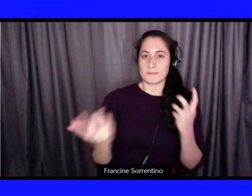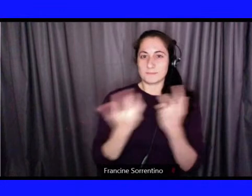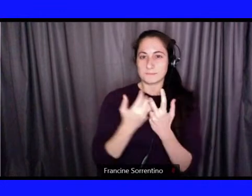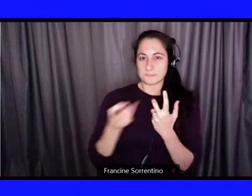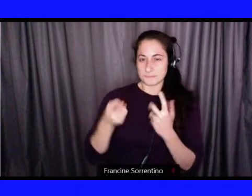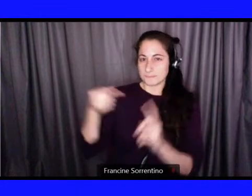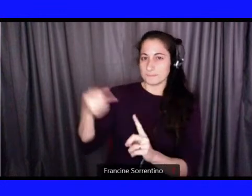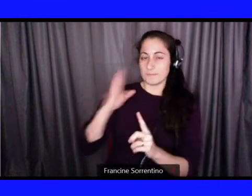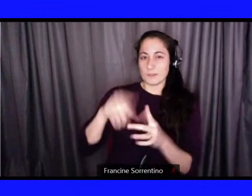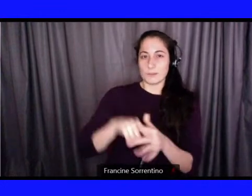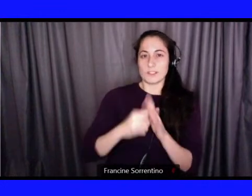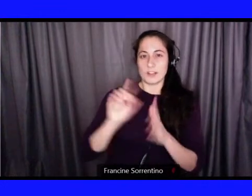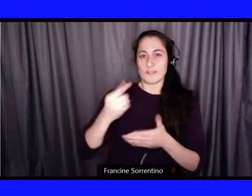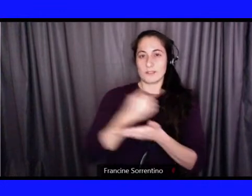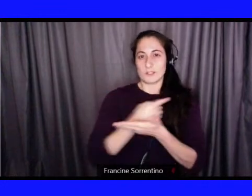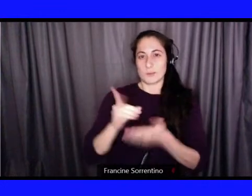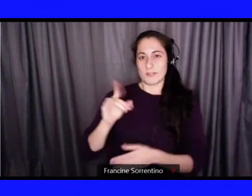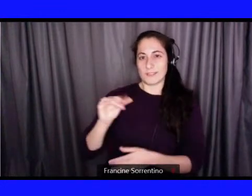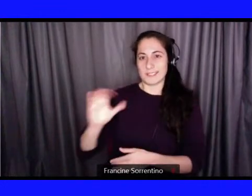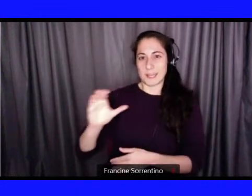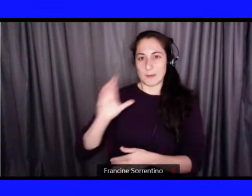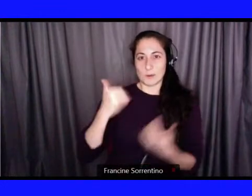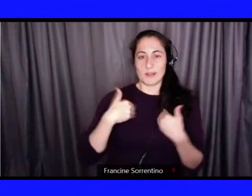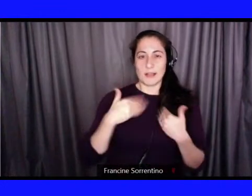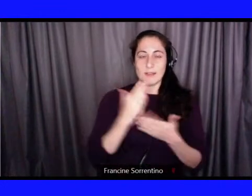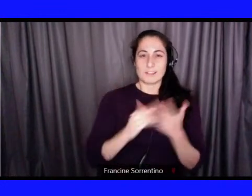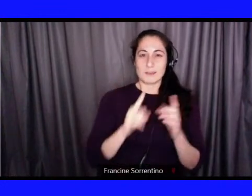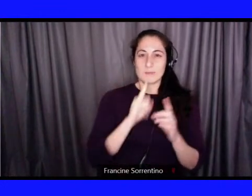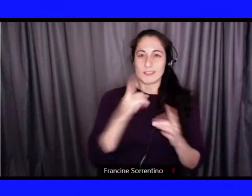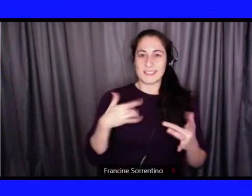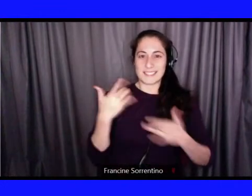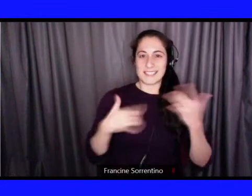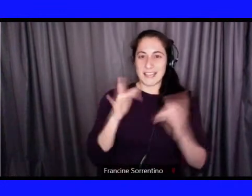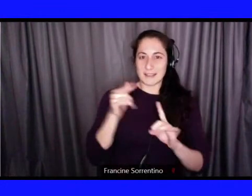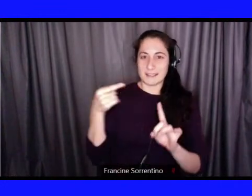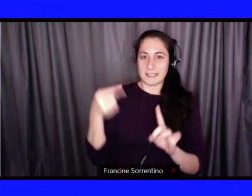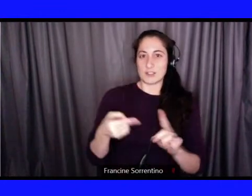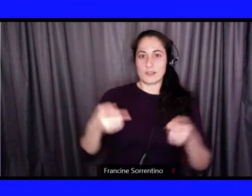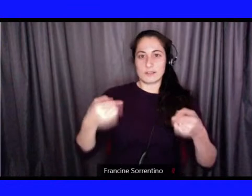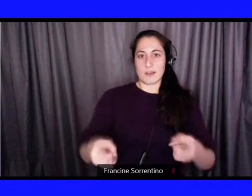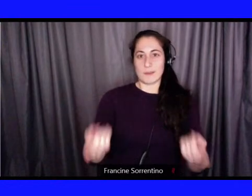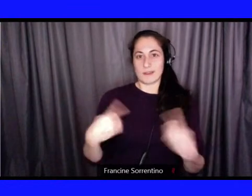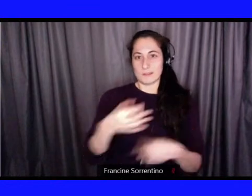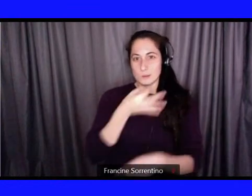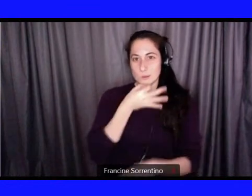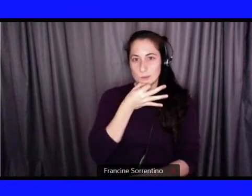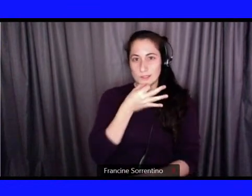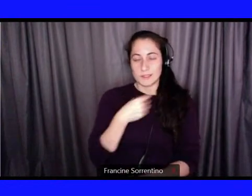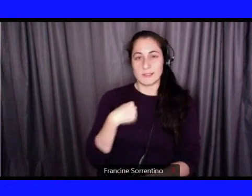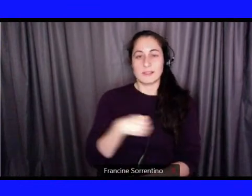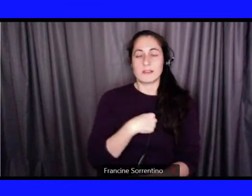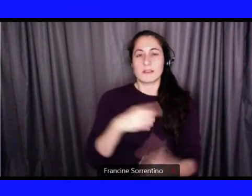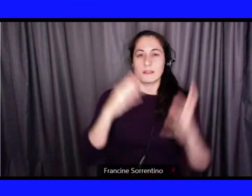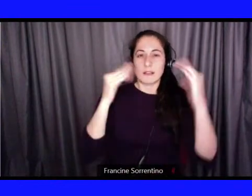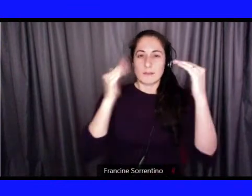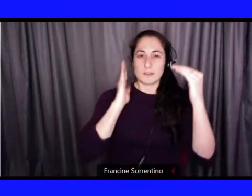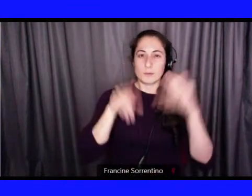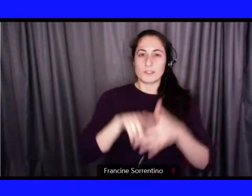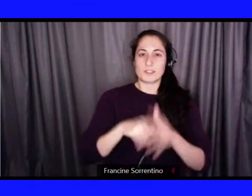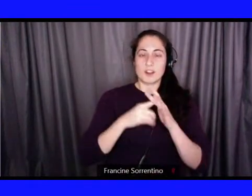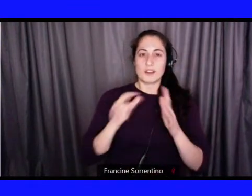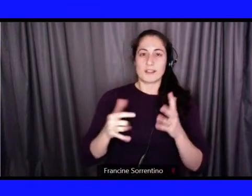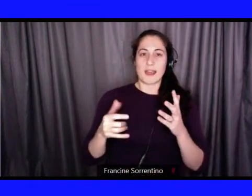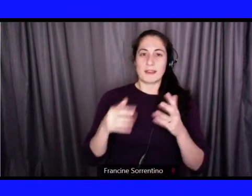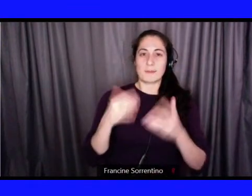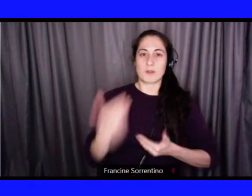continue to work with the state on their steps towards a Medicaid waiver. On the city side, and it was an exciting week last week,